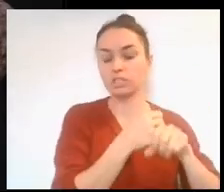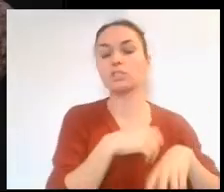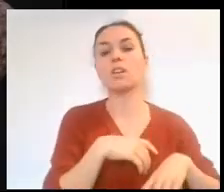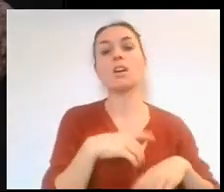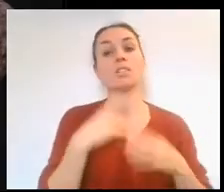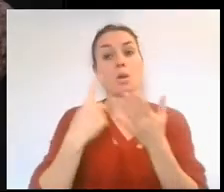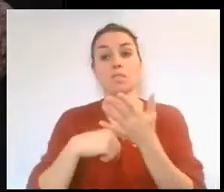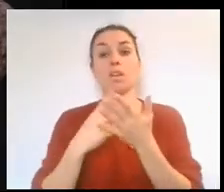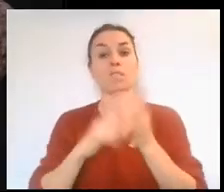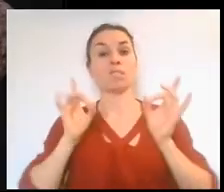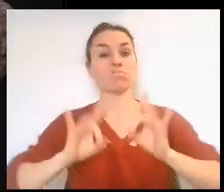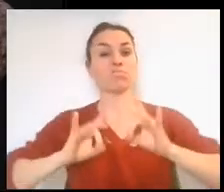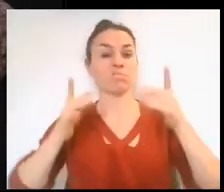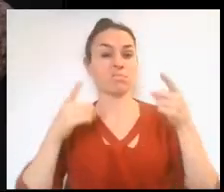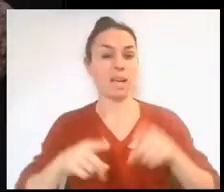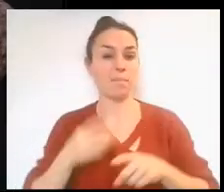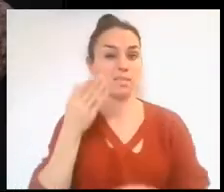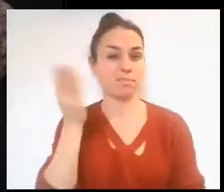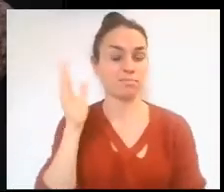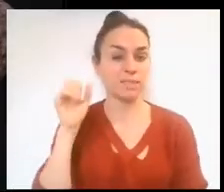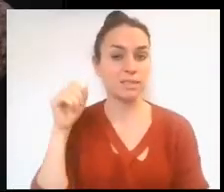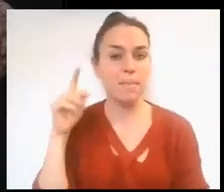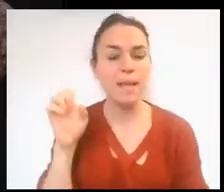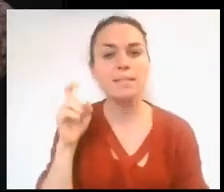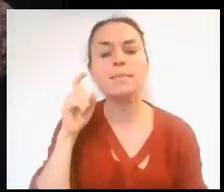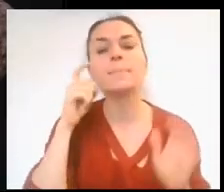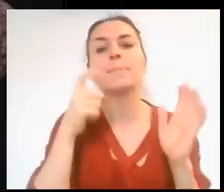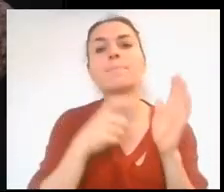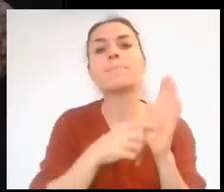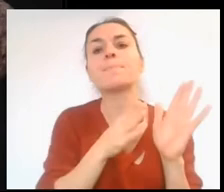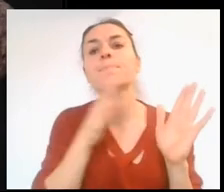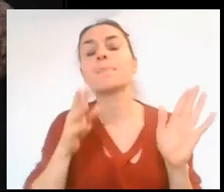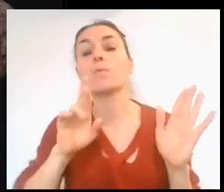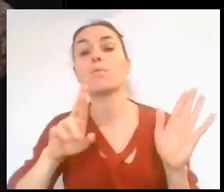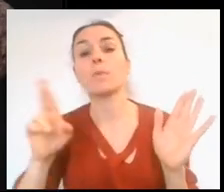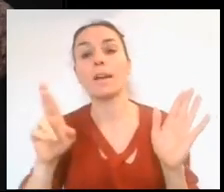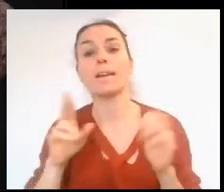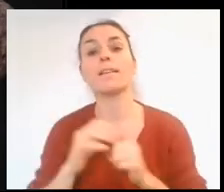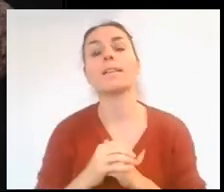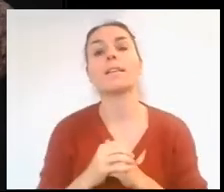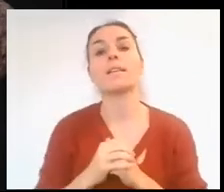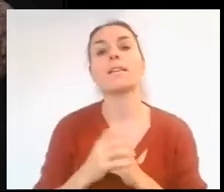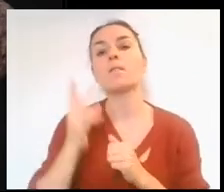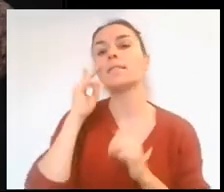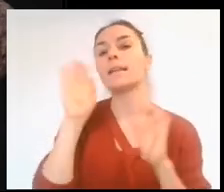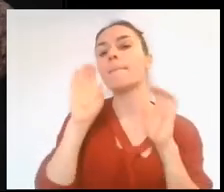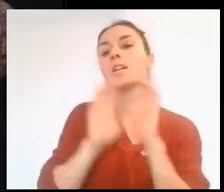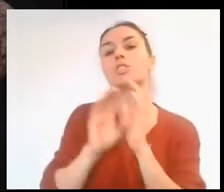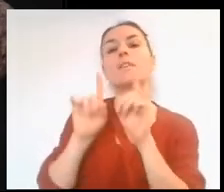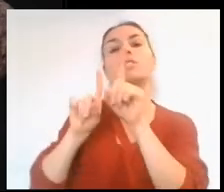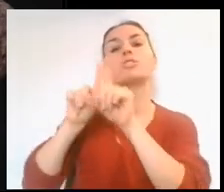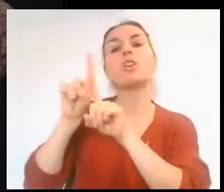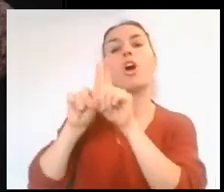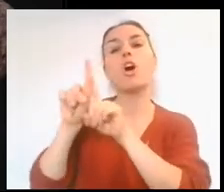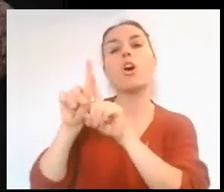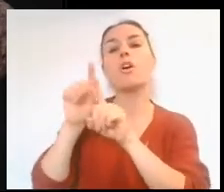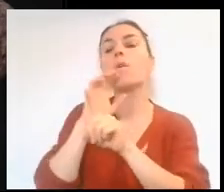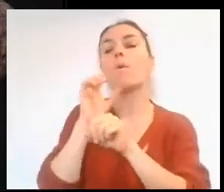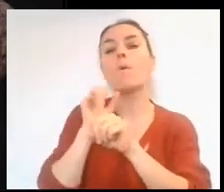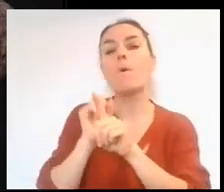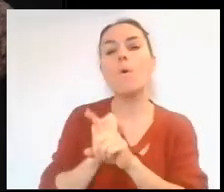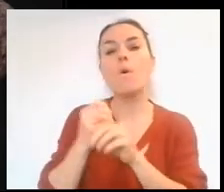interesting images of stars that are in the later stages of their life and have